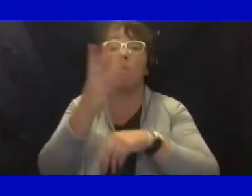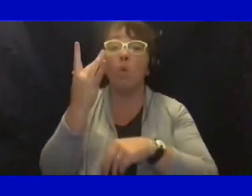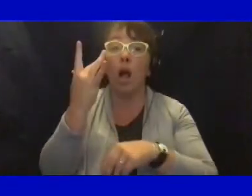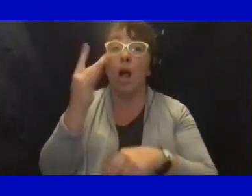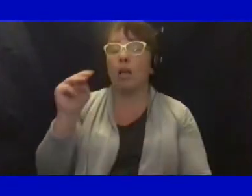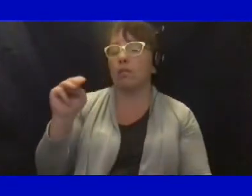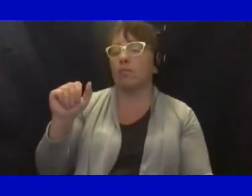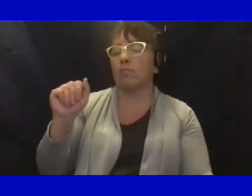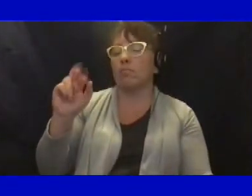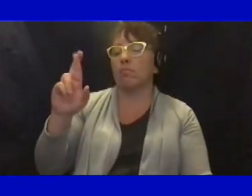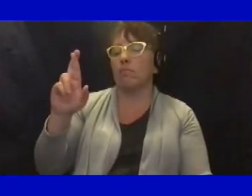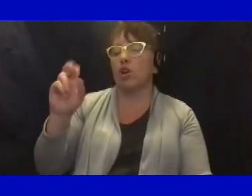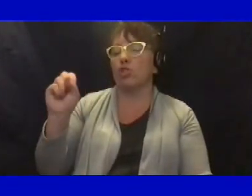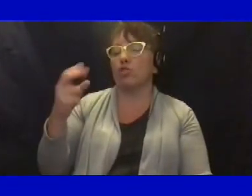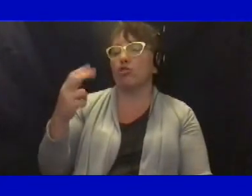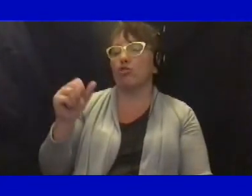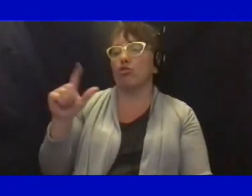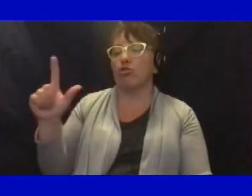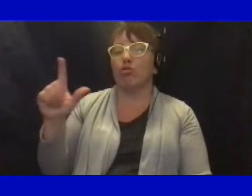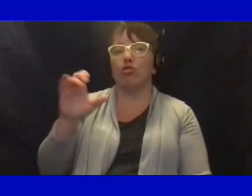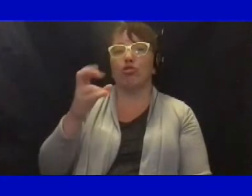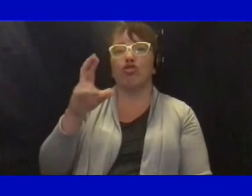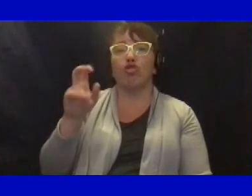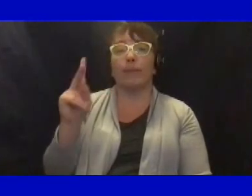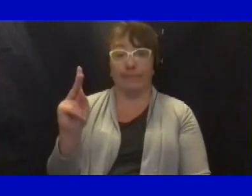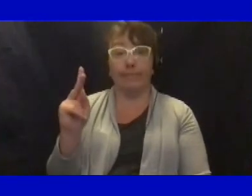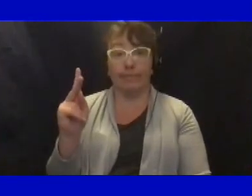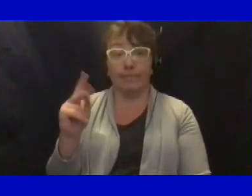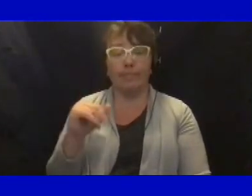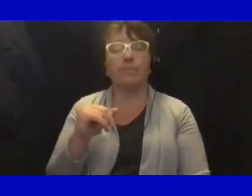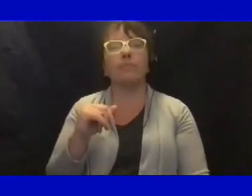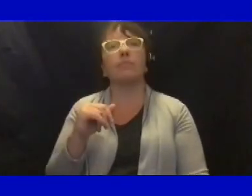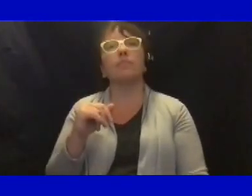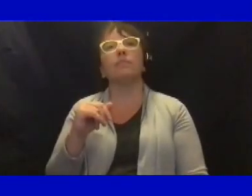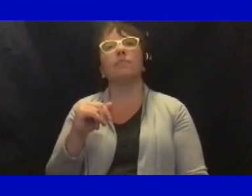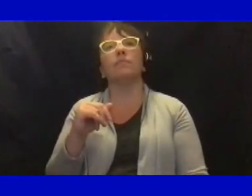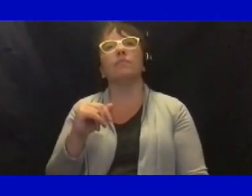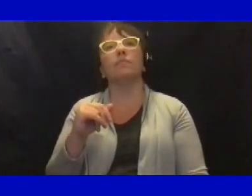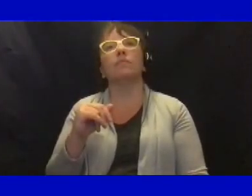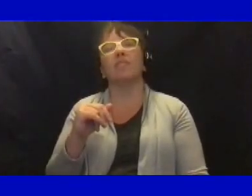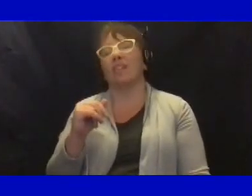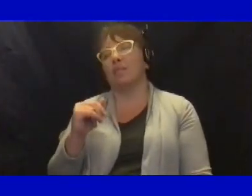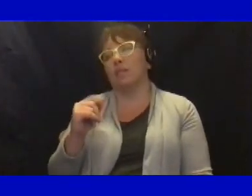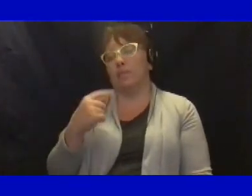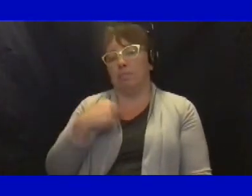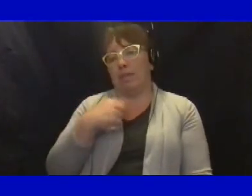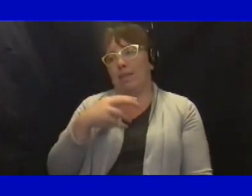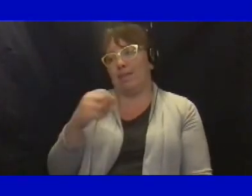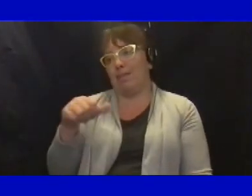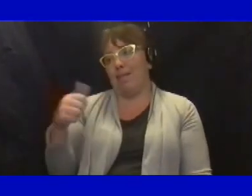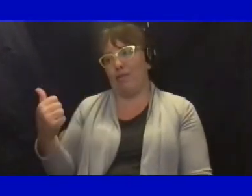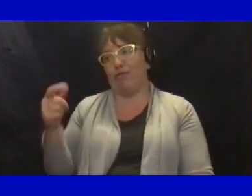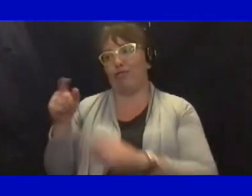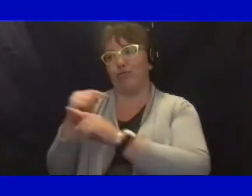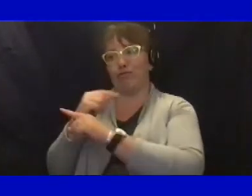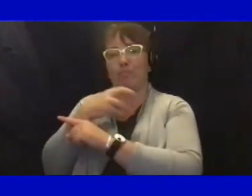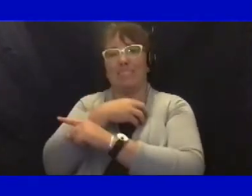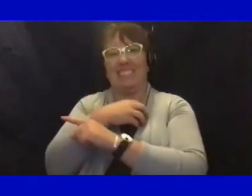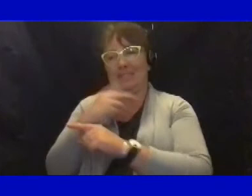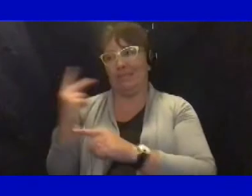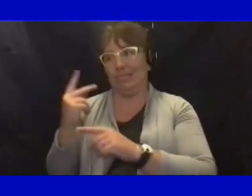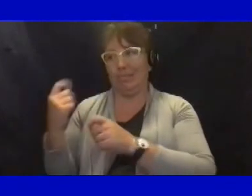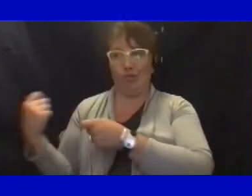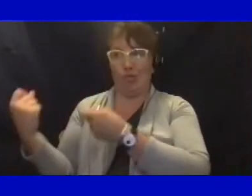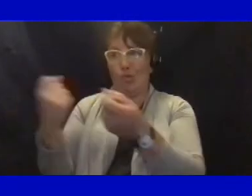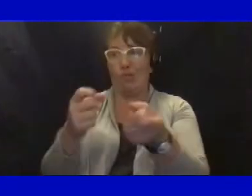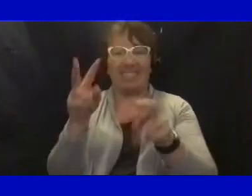Lieutenant Galetta, who will be talking in a few minutes, actually drove into Marshall Creek, and it's a complete burn. So we're expecting